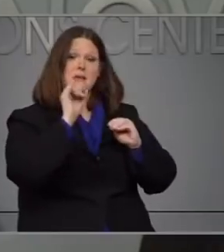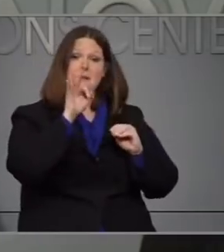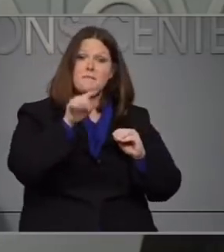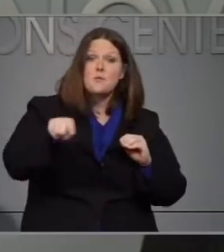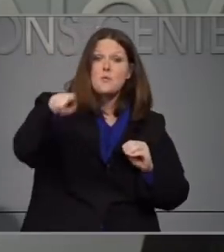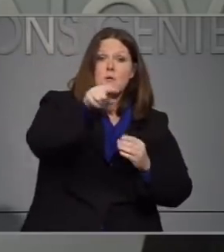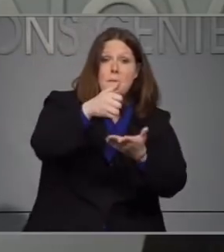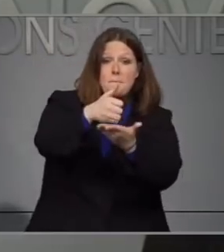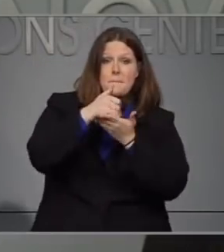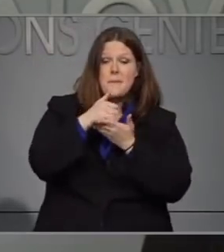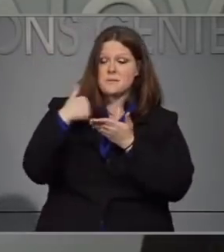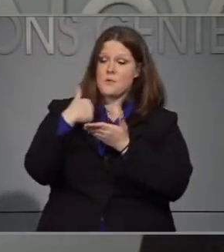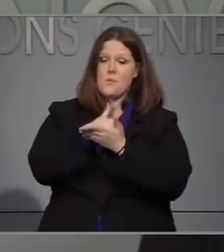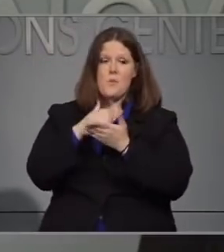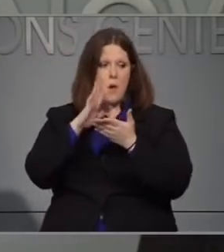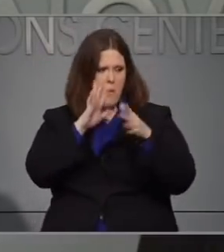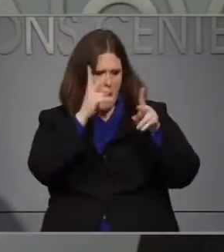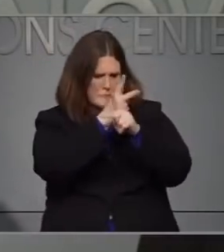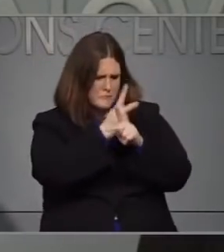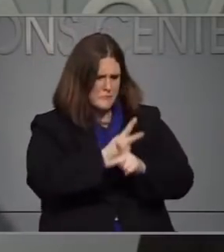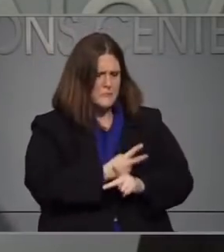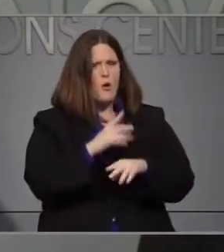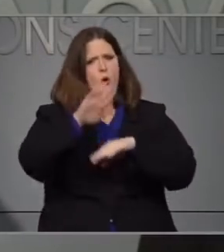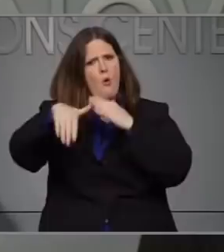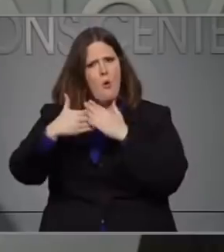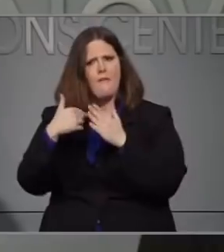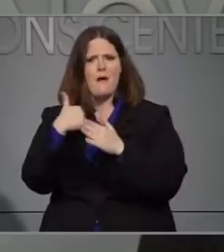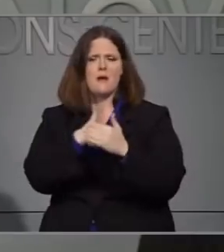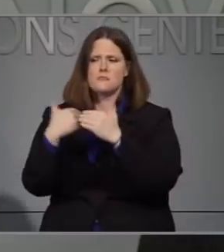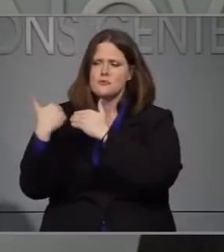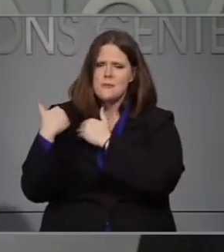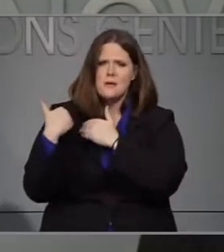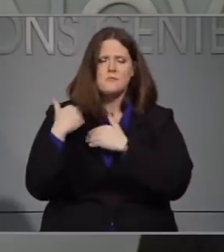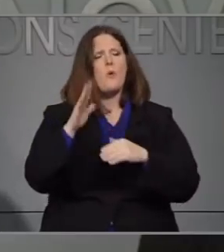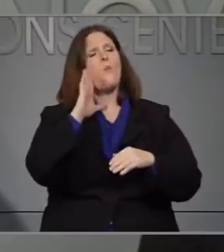trends will stabilize and we can move forward